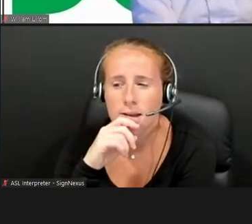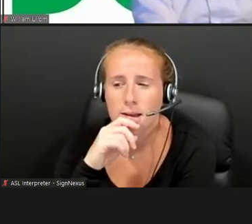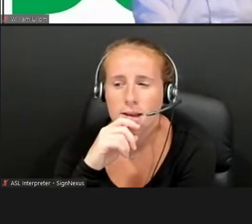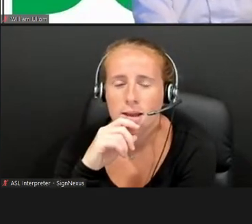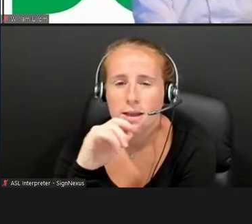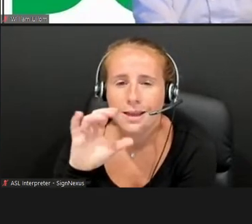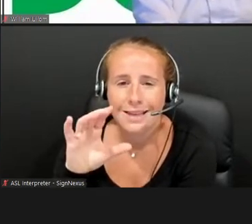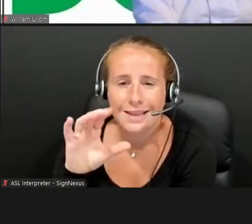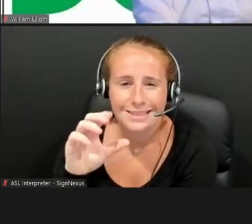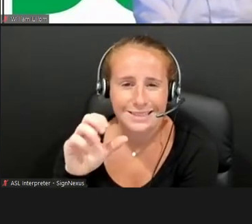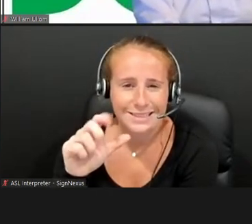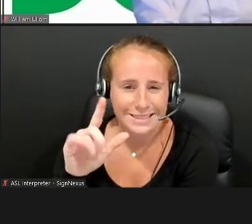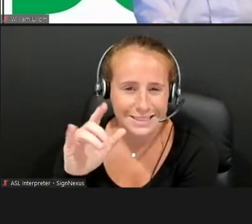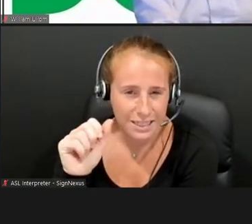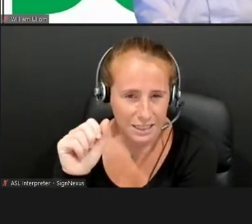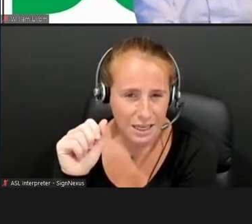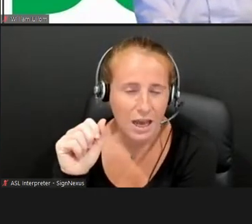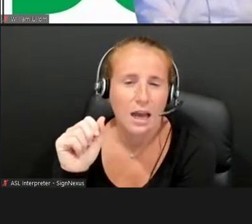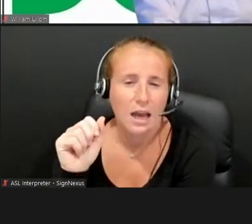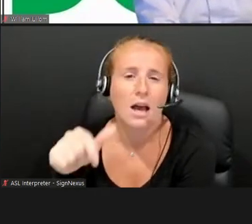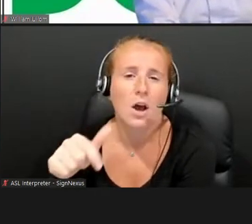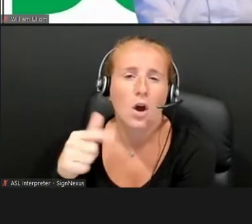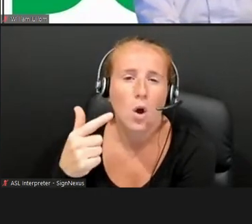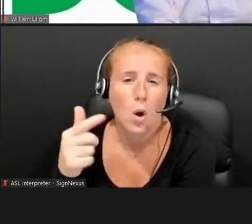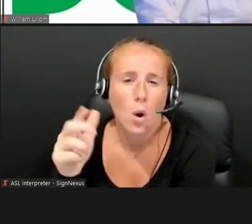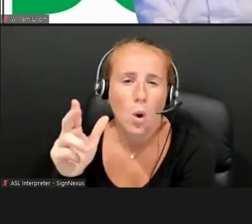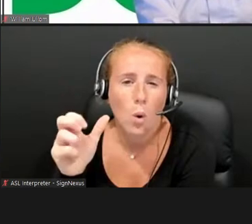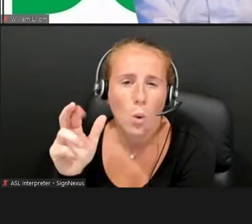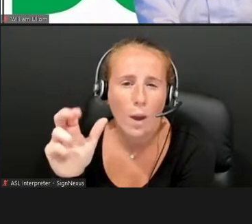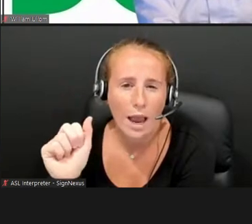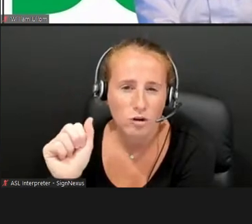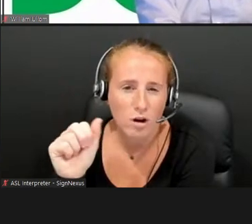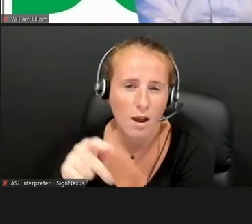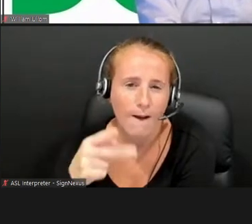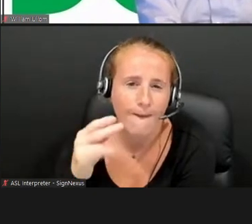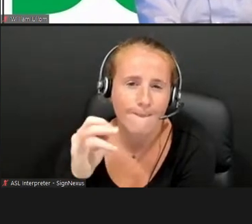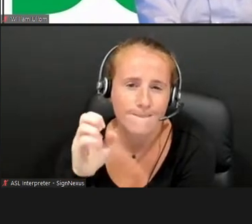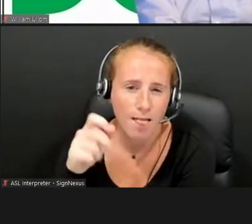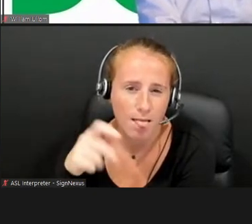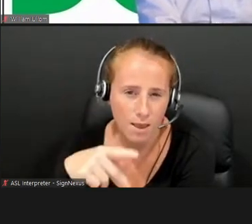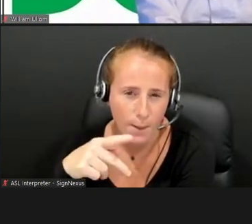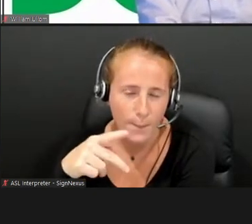Cecilia Guerra Philip shinolev